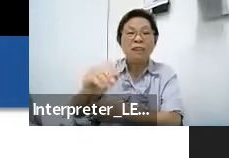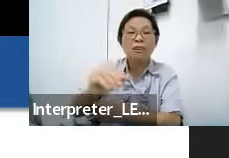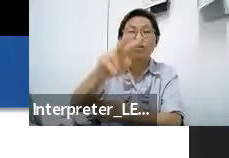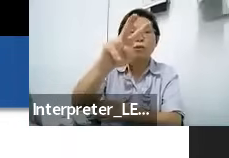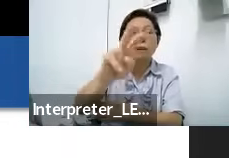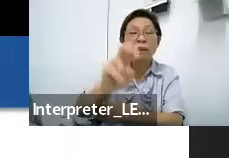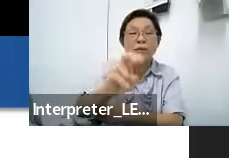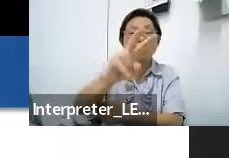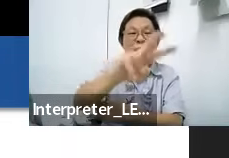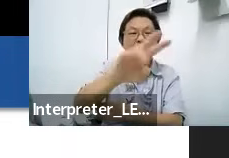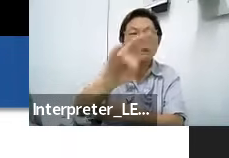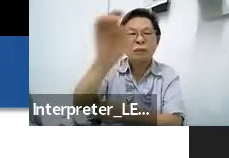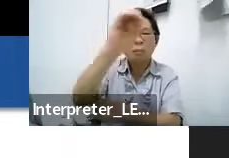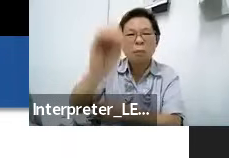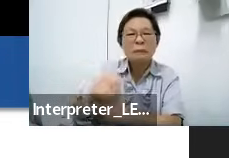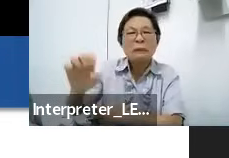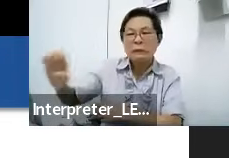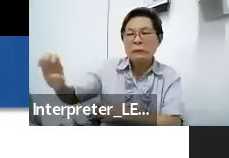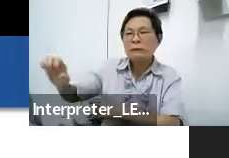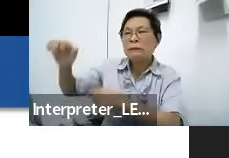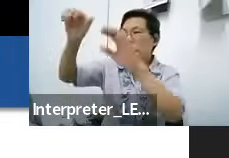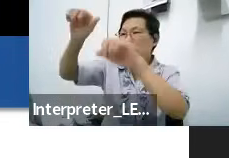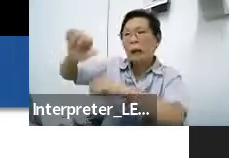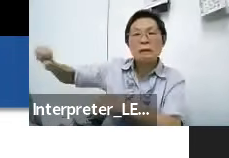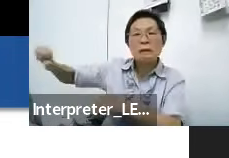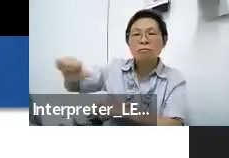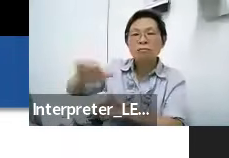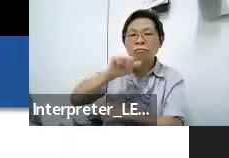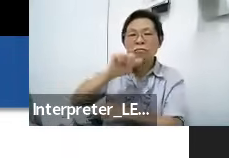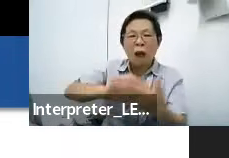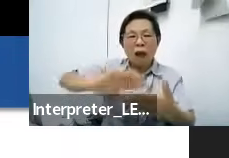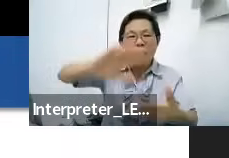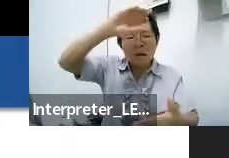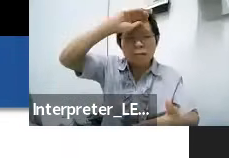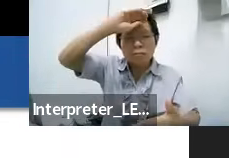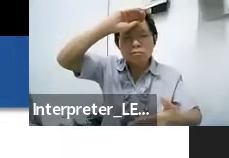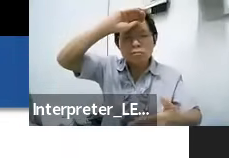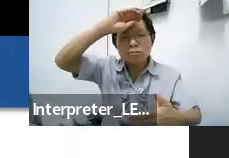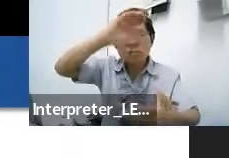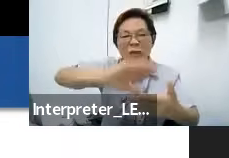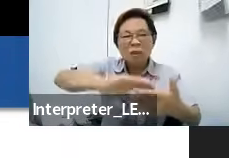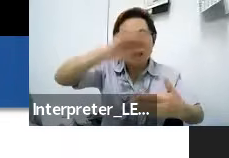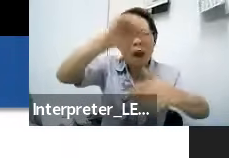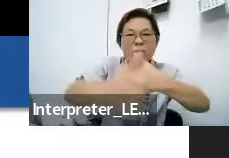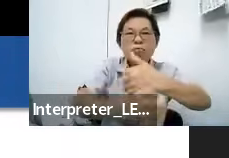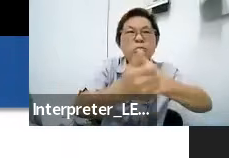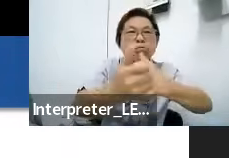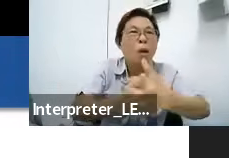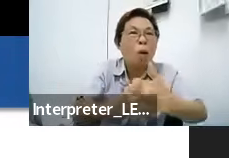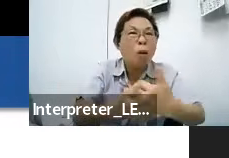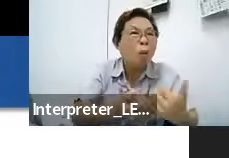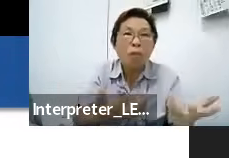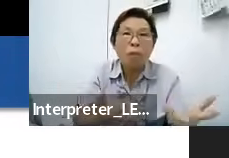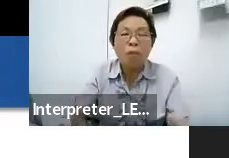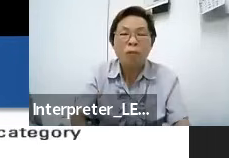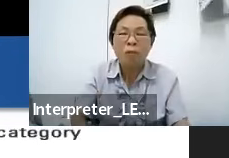in Eastern Asia didn't target learners at risk in their education response.